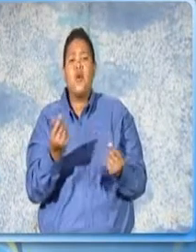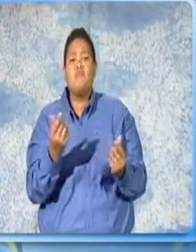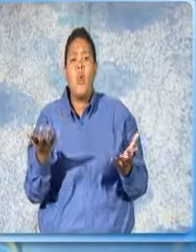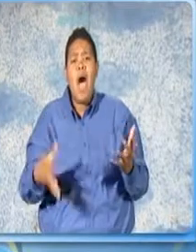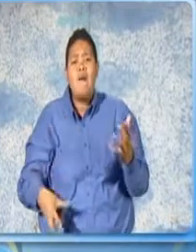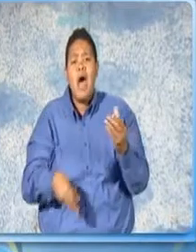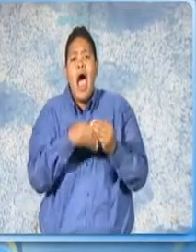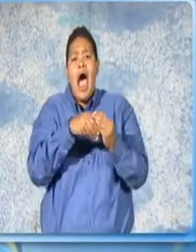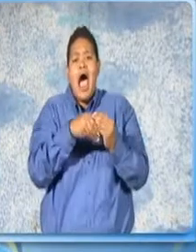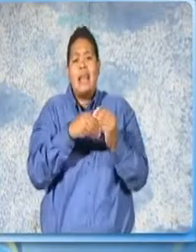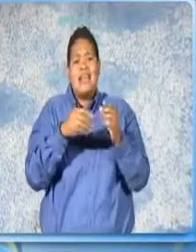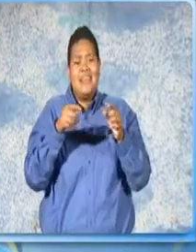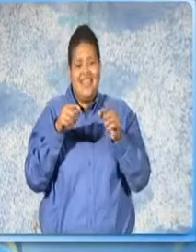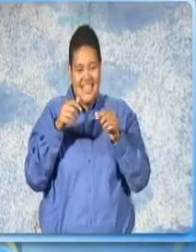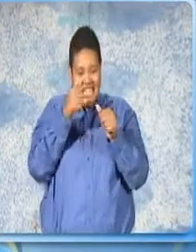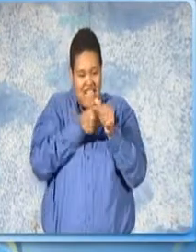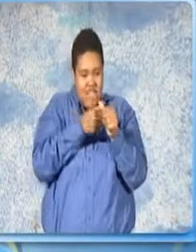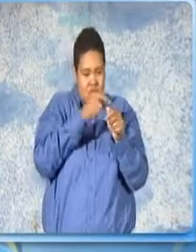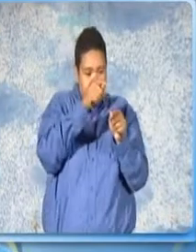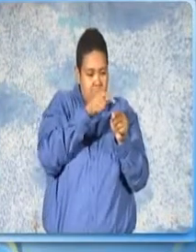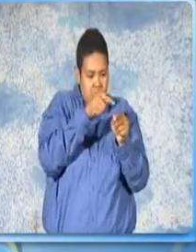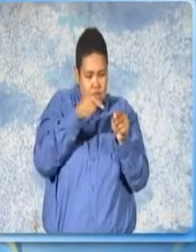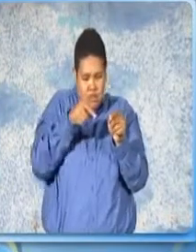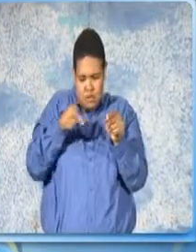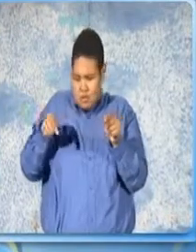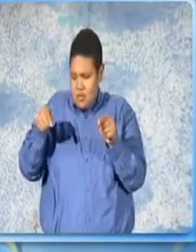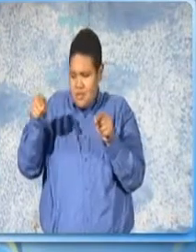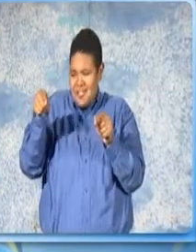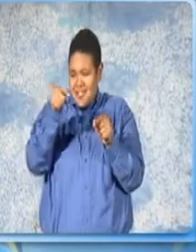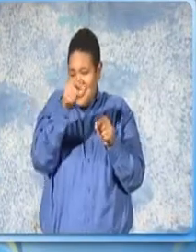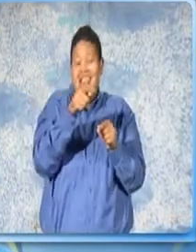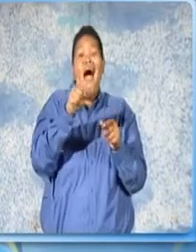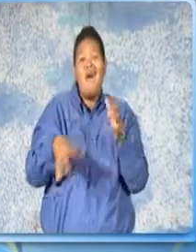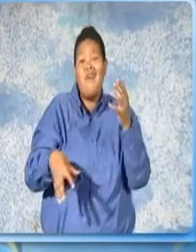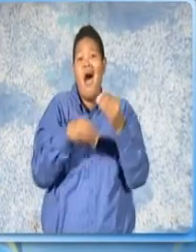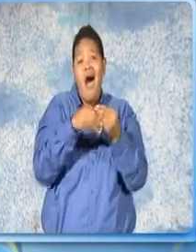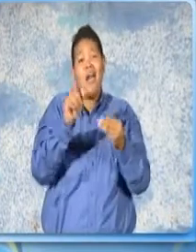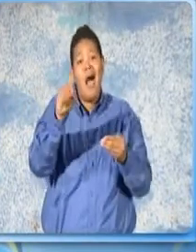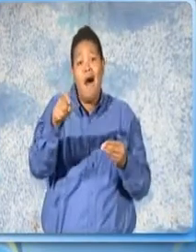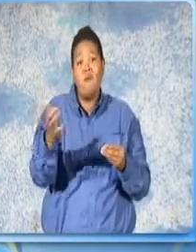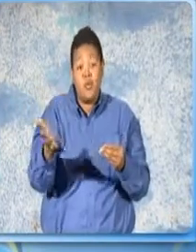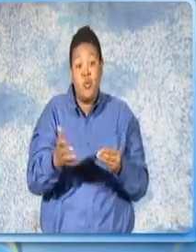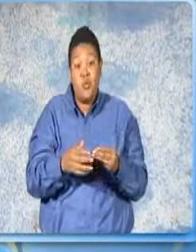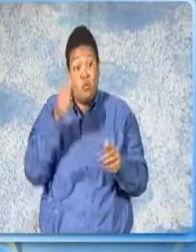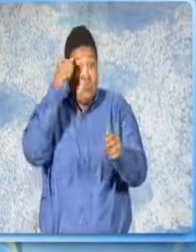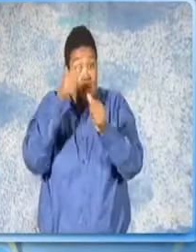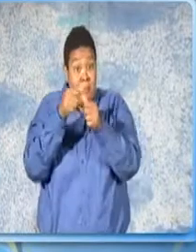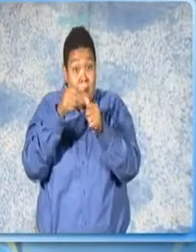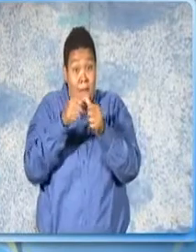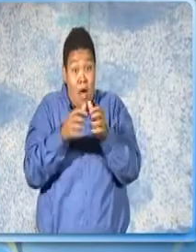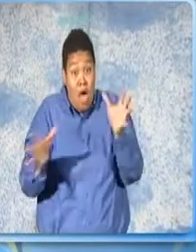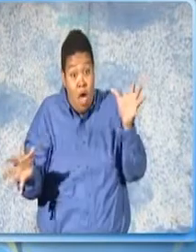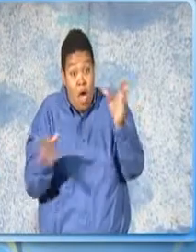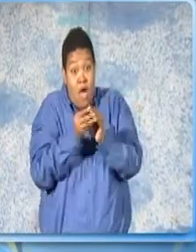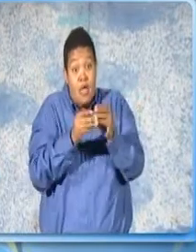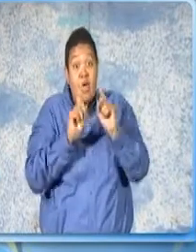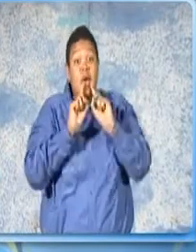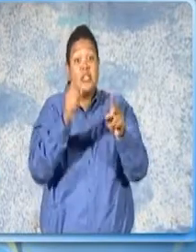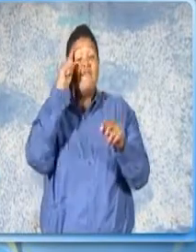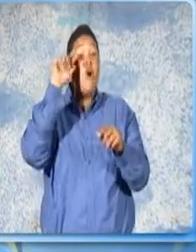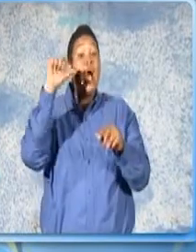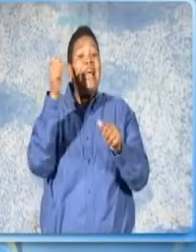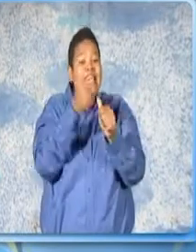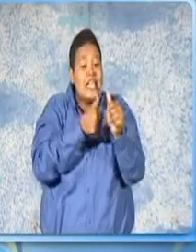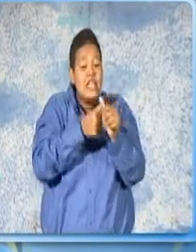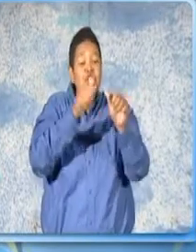add the length of each side. Remember though, that the perimeter of any shape is found by adding all the